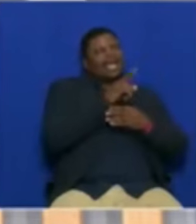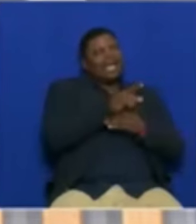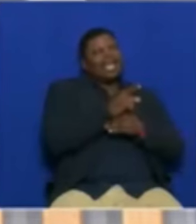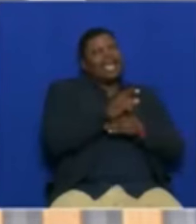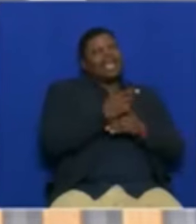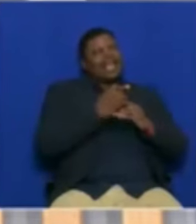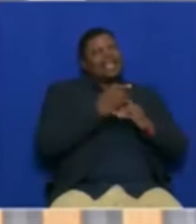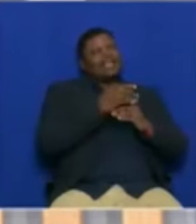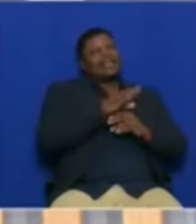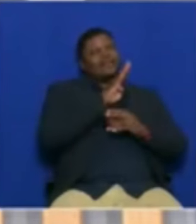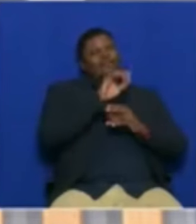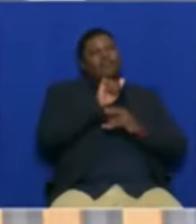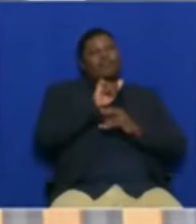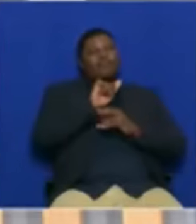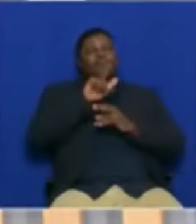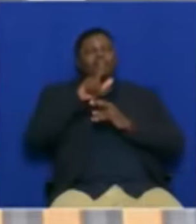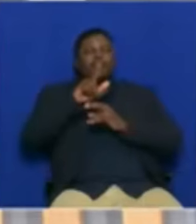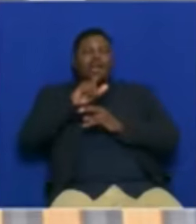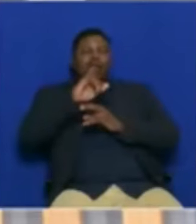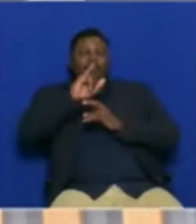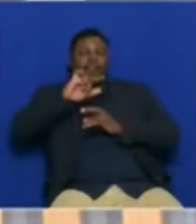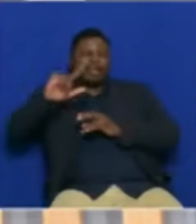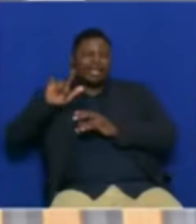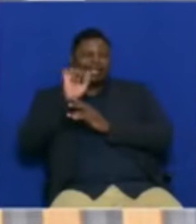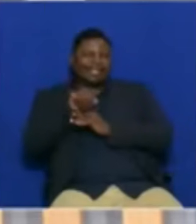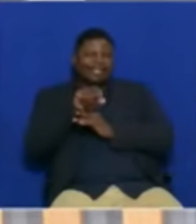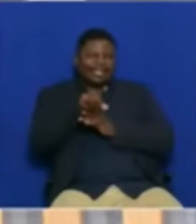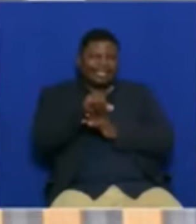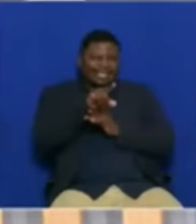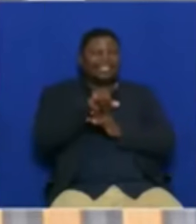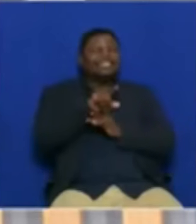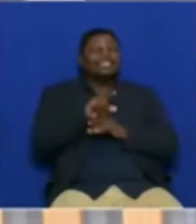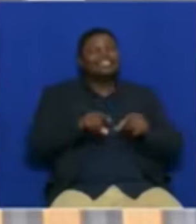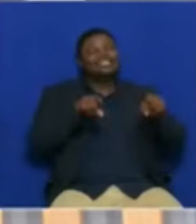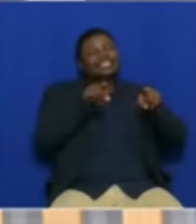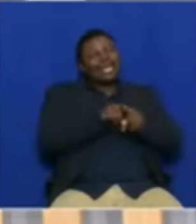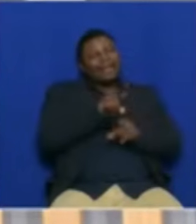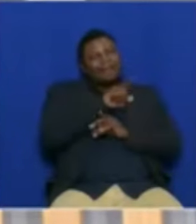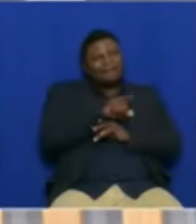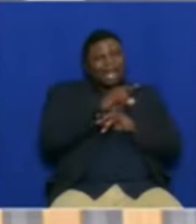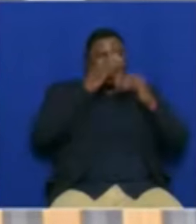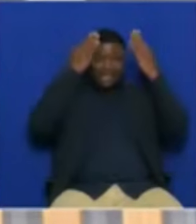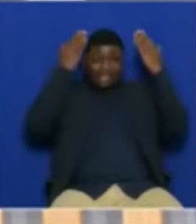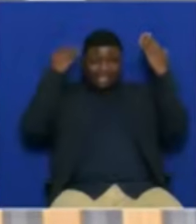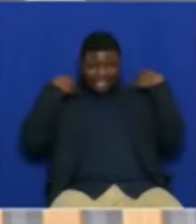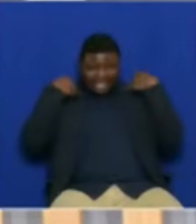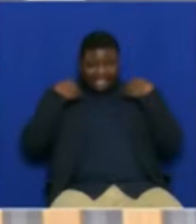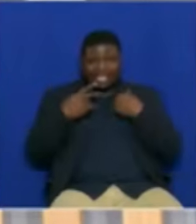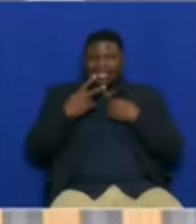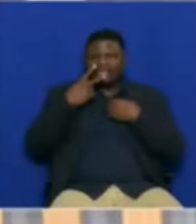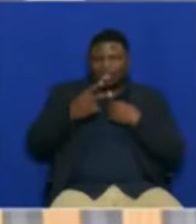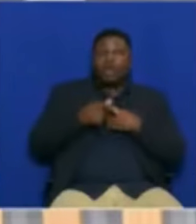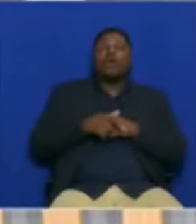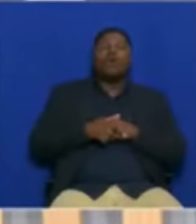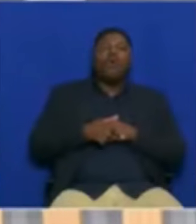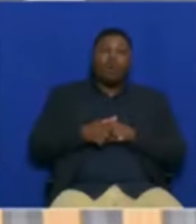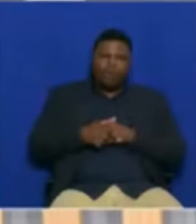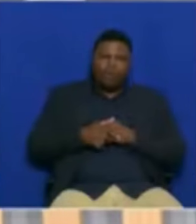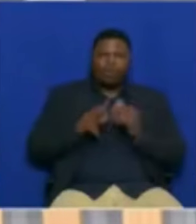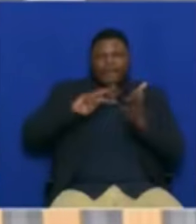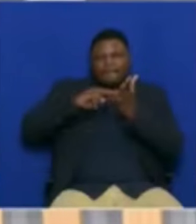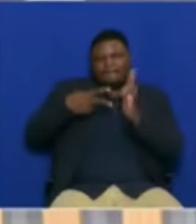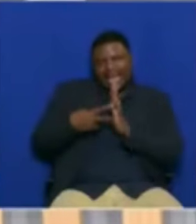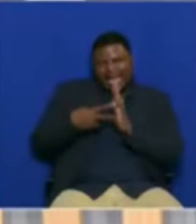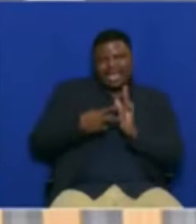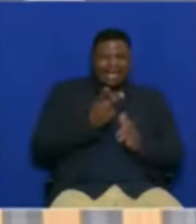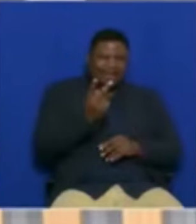point that says she colluded with Brigadier Ncube to be placed on this platform,